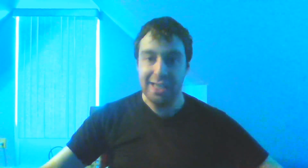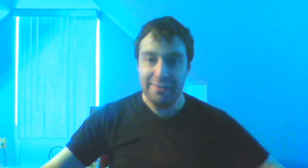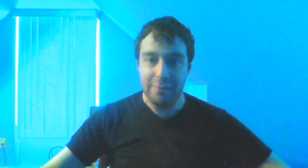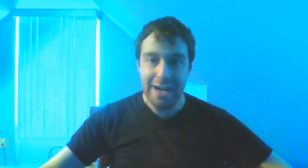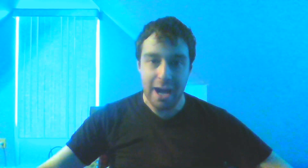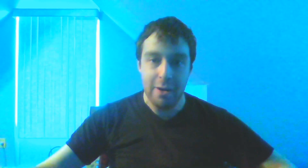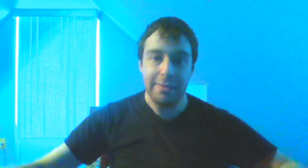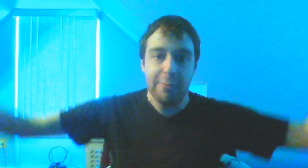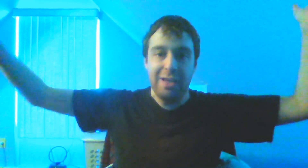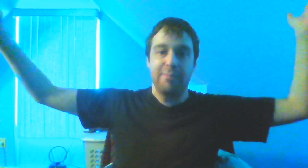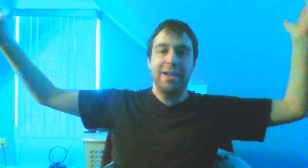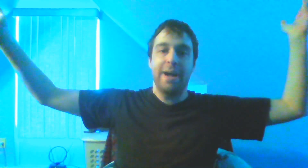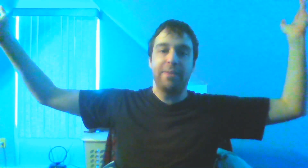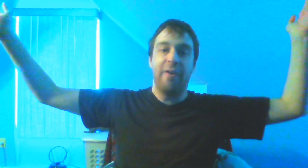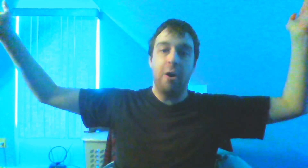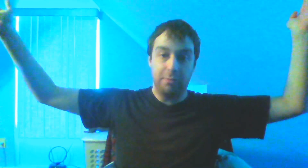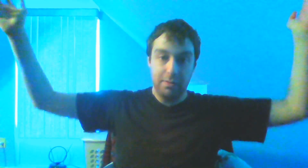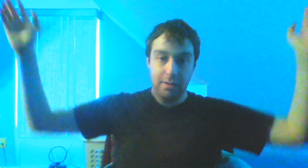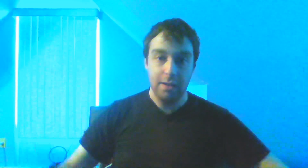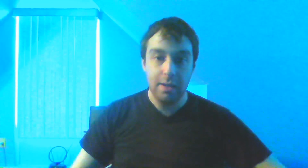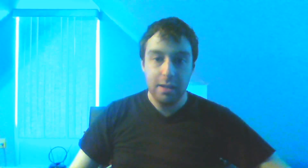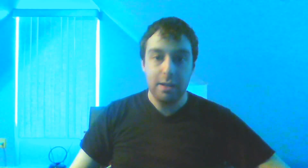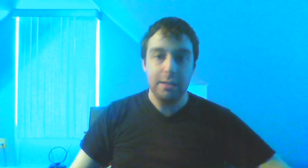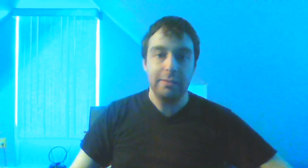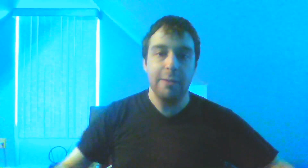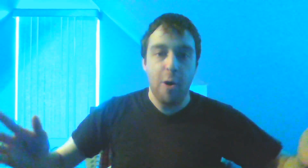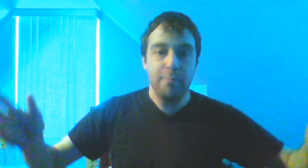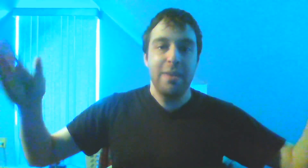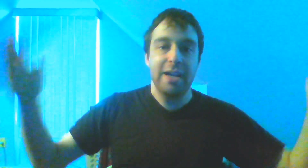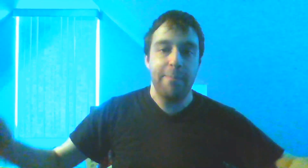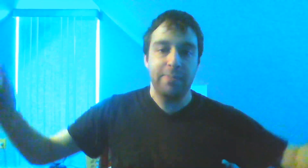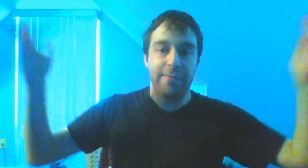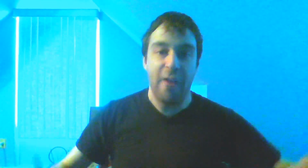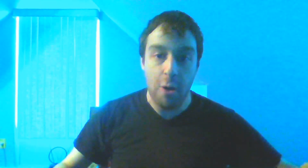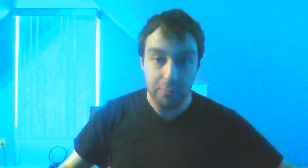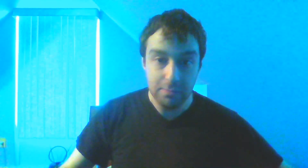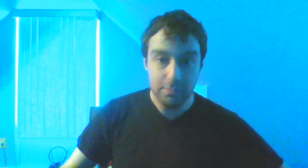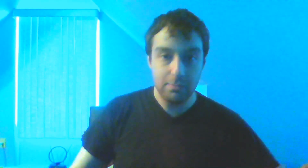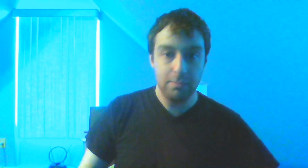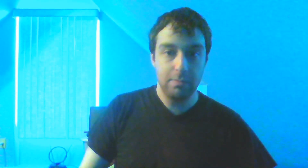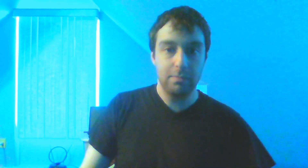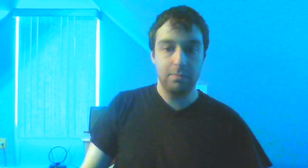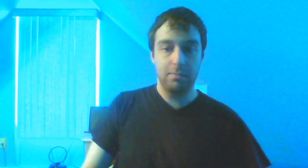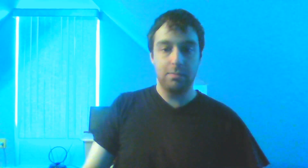at 107 right now, they won't even pick up the phone. They won't pick up the phone.